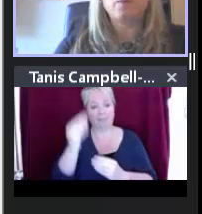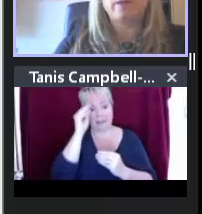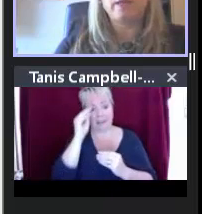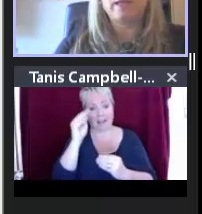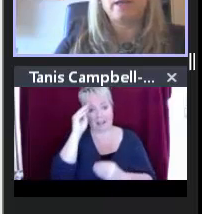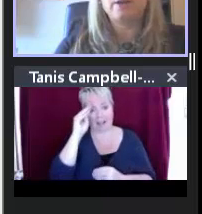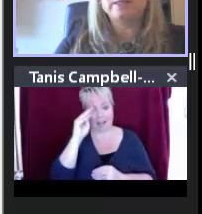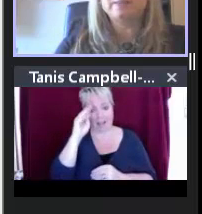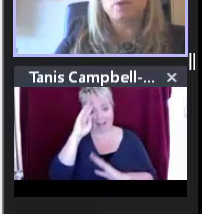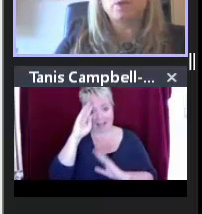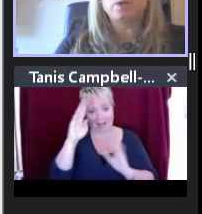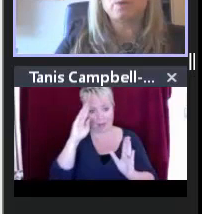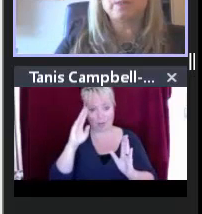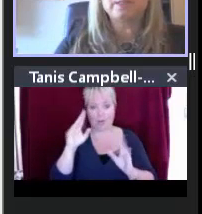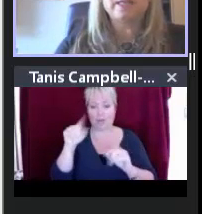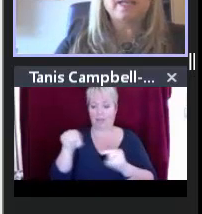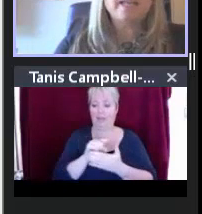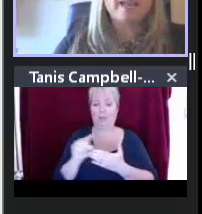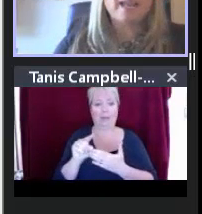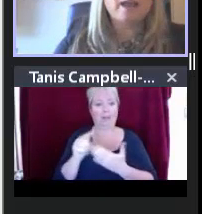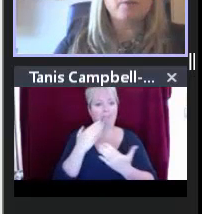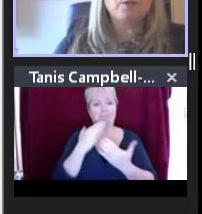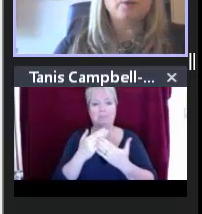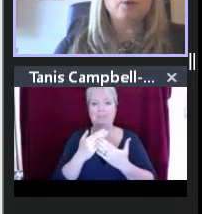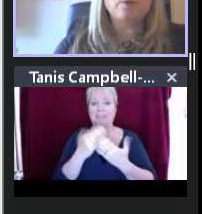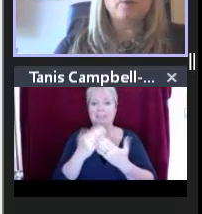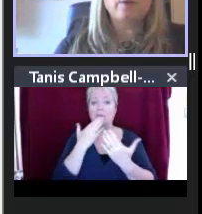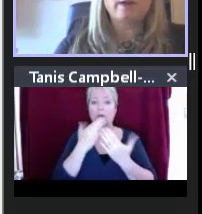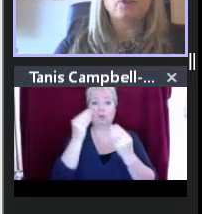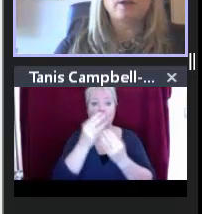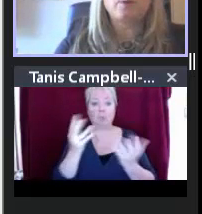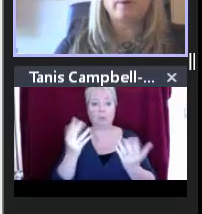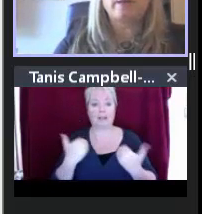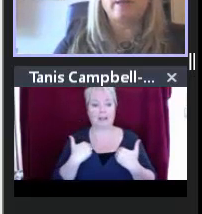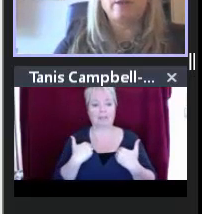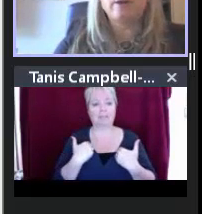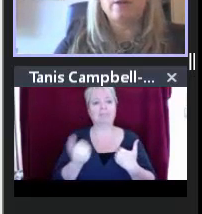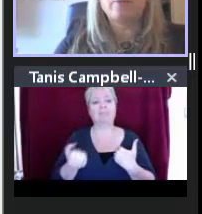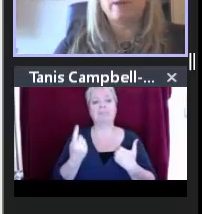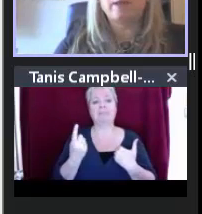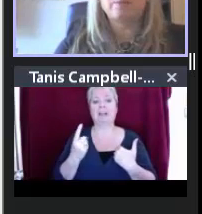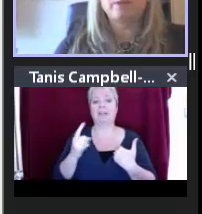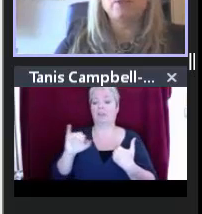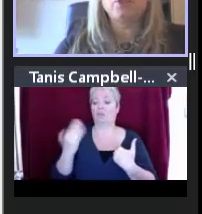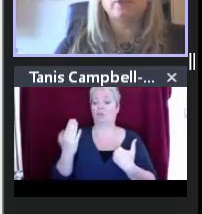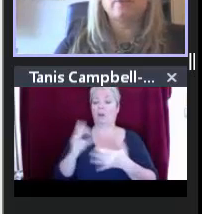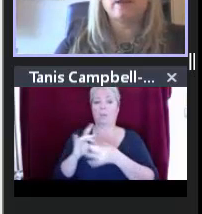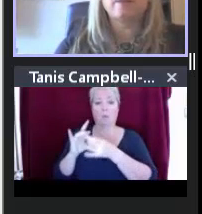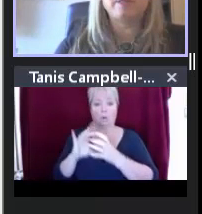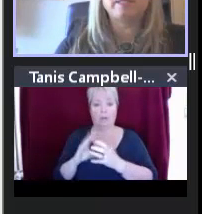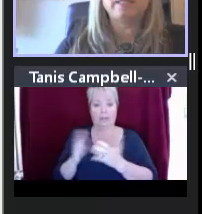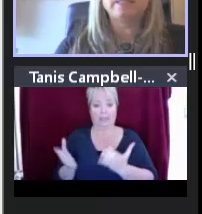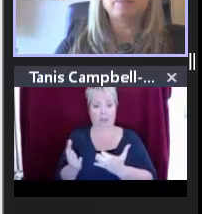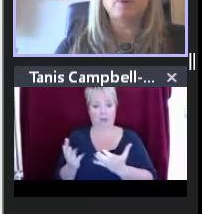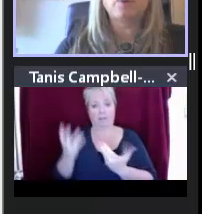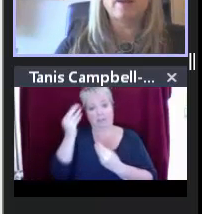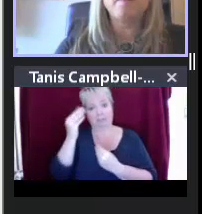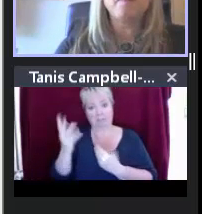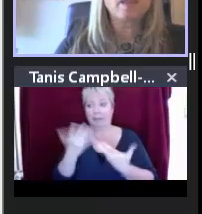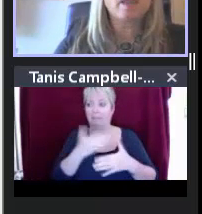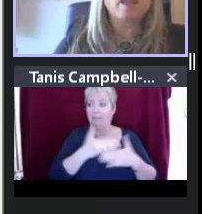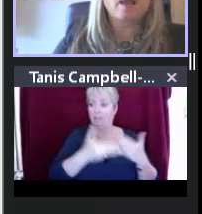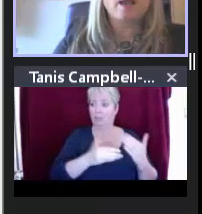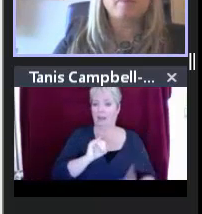a really good week. Here is some good news. After notifying the job coordinator of my completion of